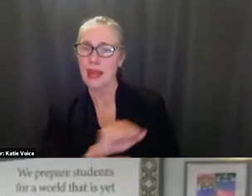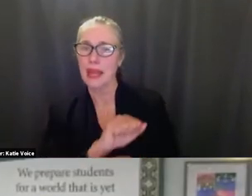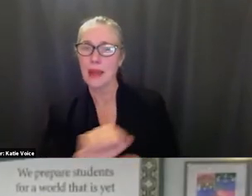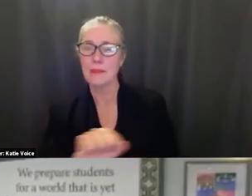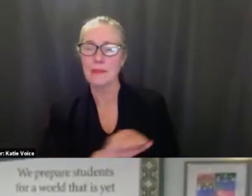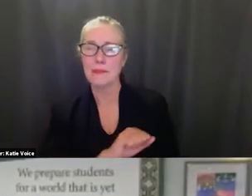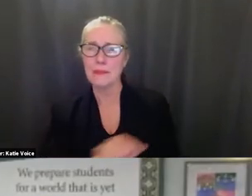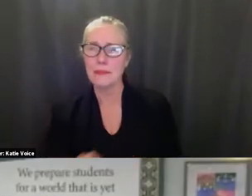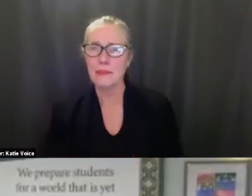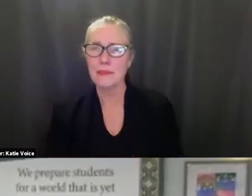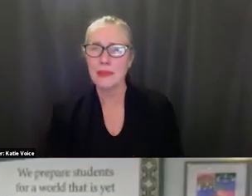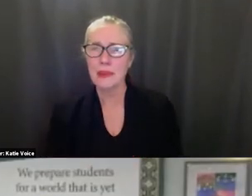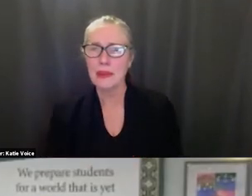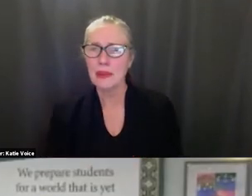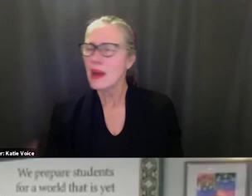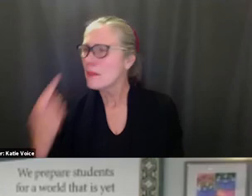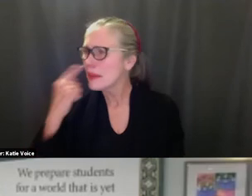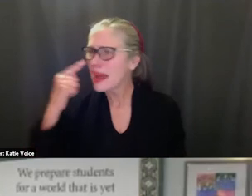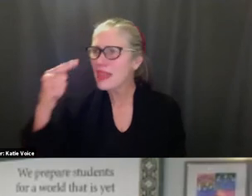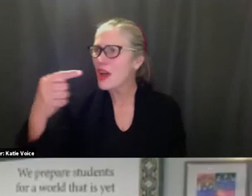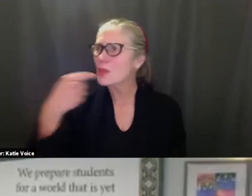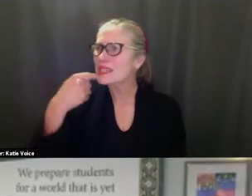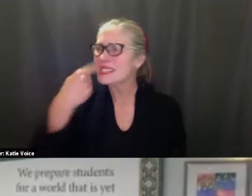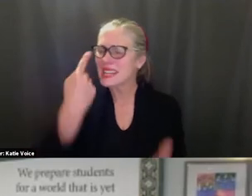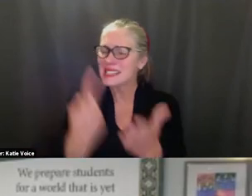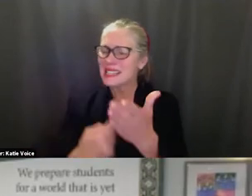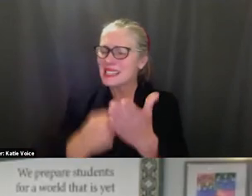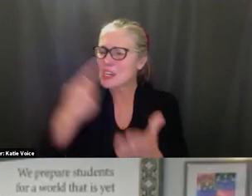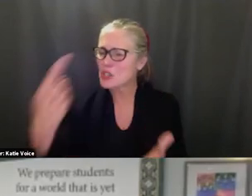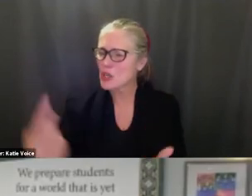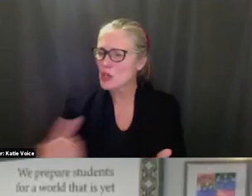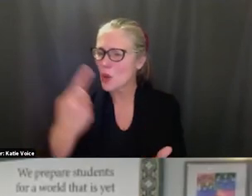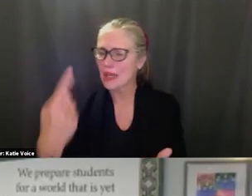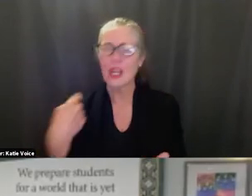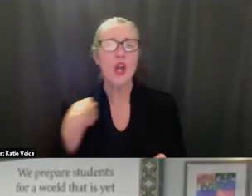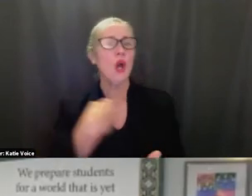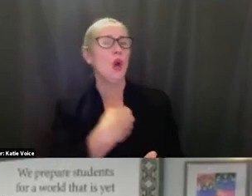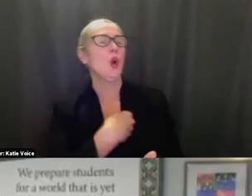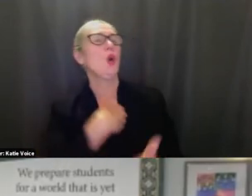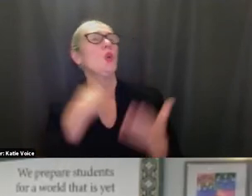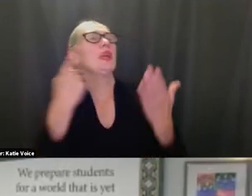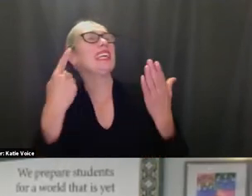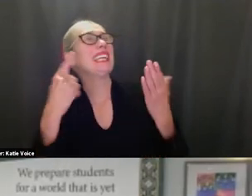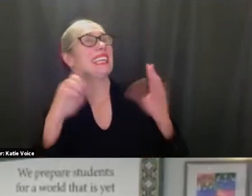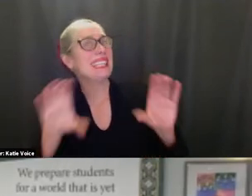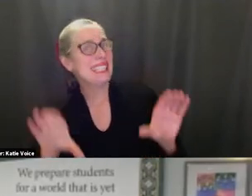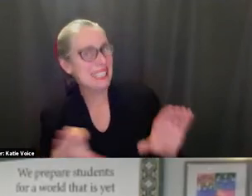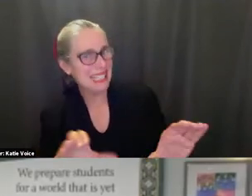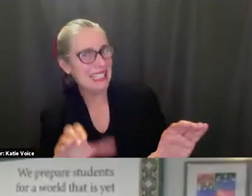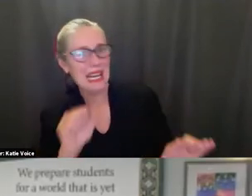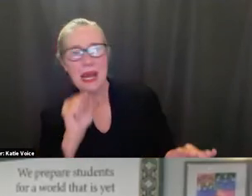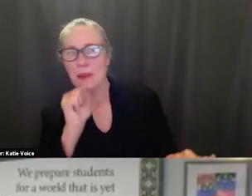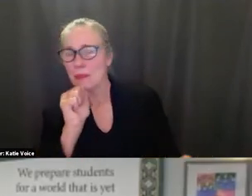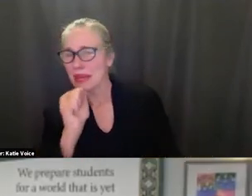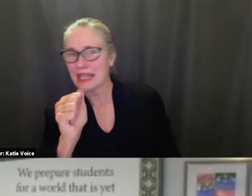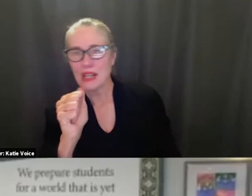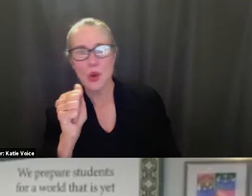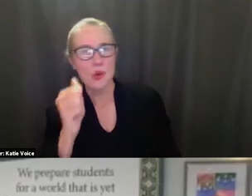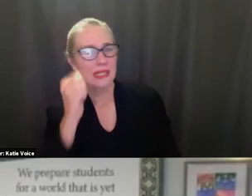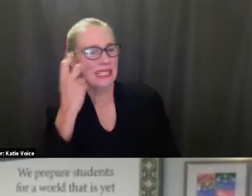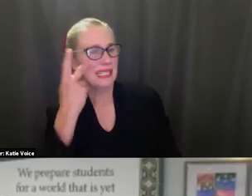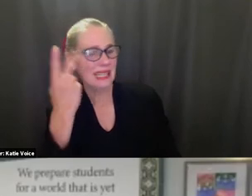it discussion only well we did but i don't see any reason that it can't become an action